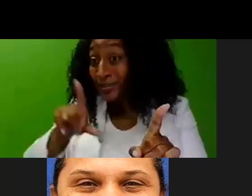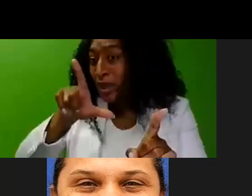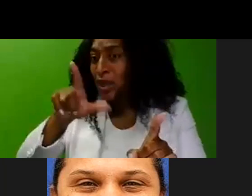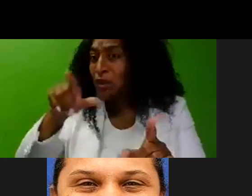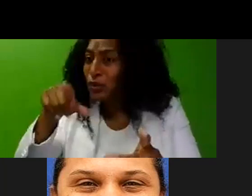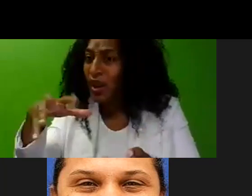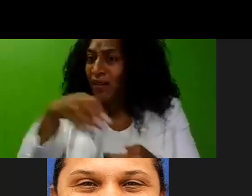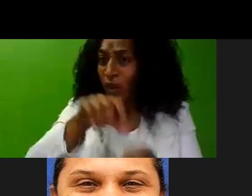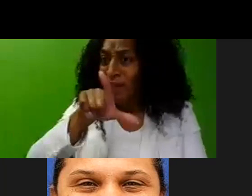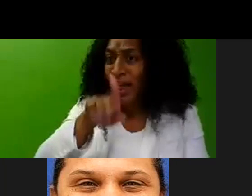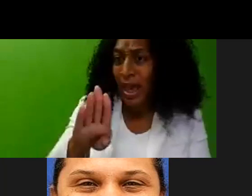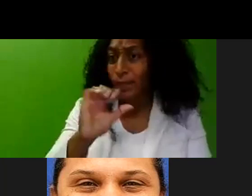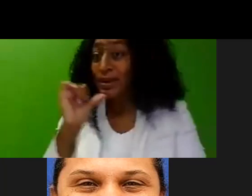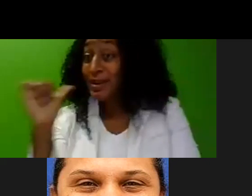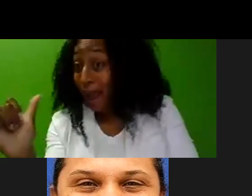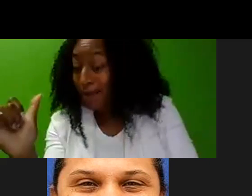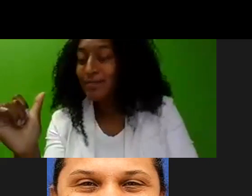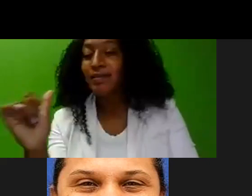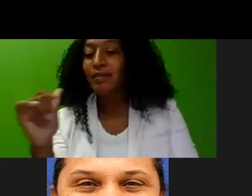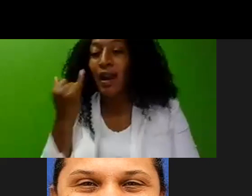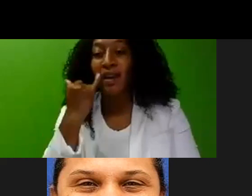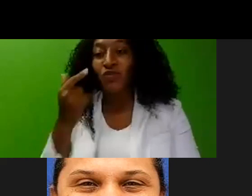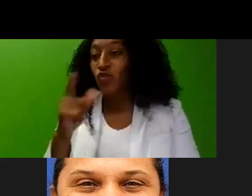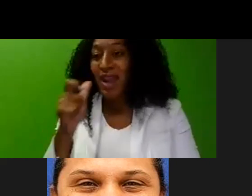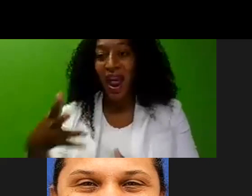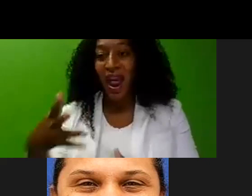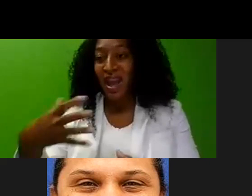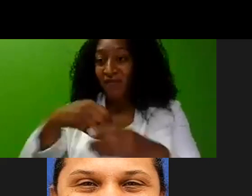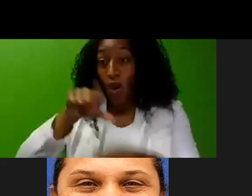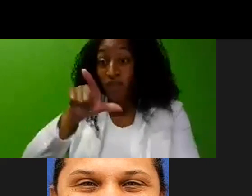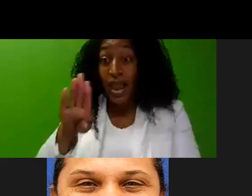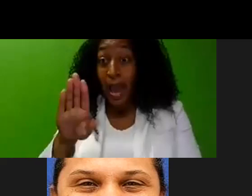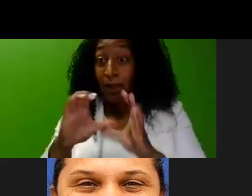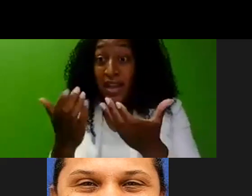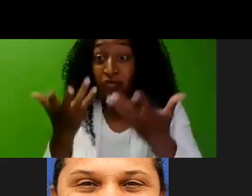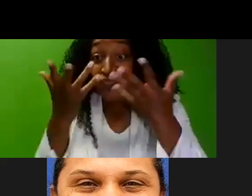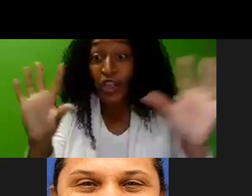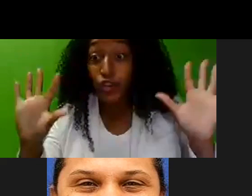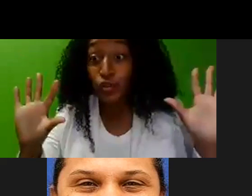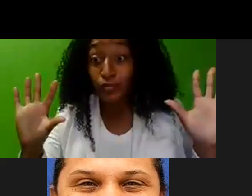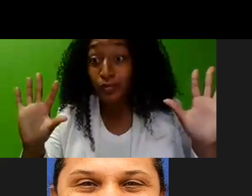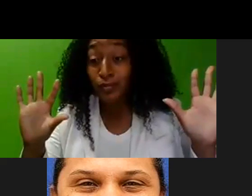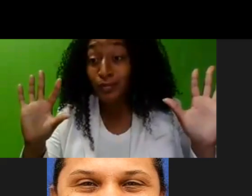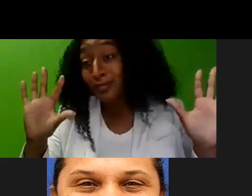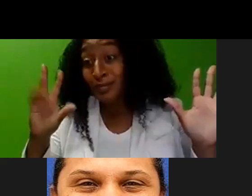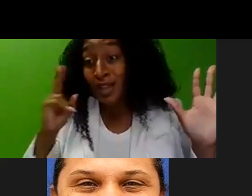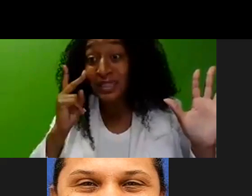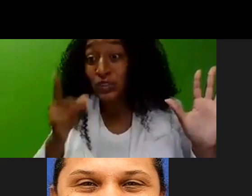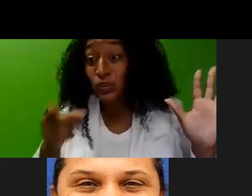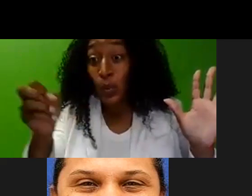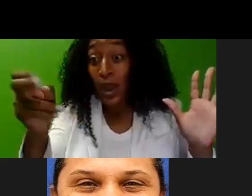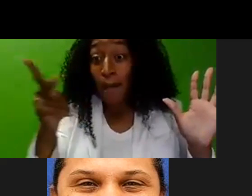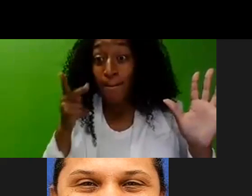status. If you're not in the lab class, you're done. I'll see you back here next Monday at